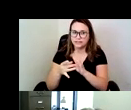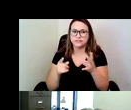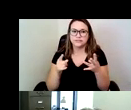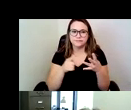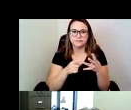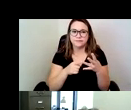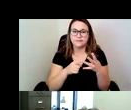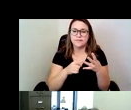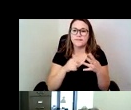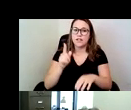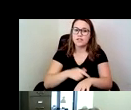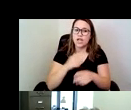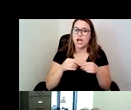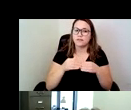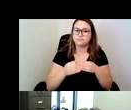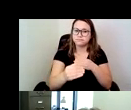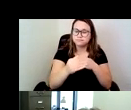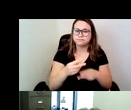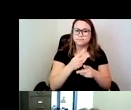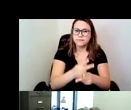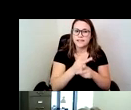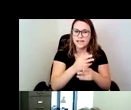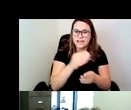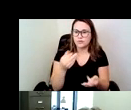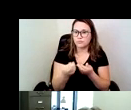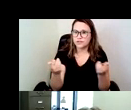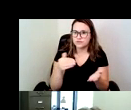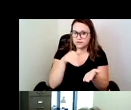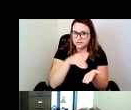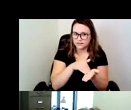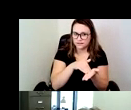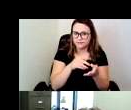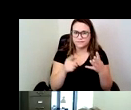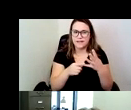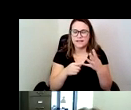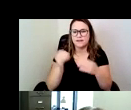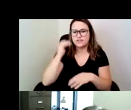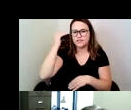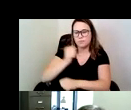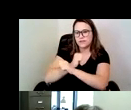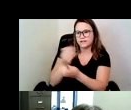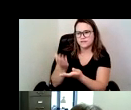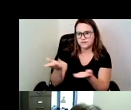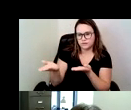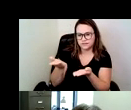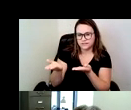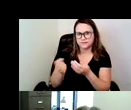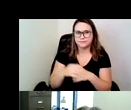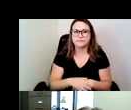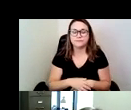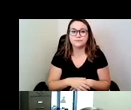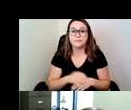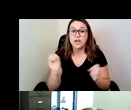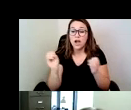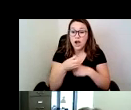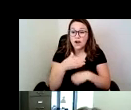Long-Term Care Resource Center, and Adult Protective Services. The mission of the Office for Aging is